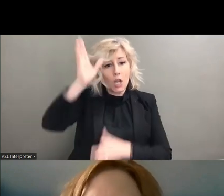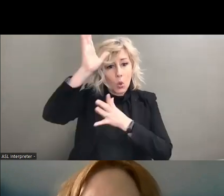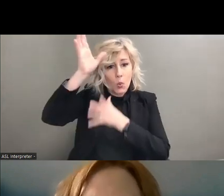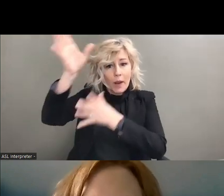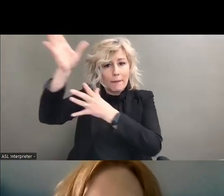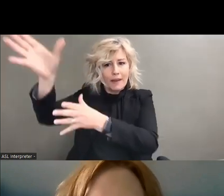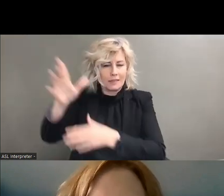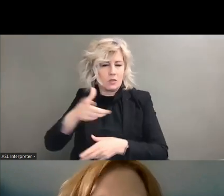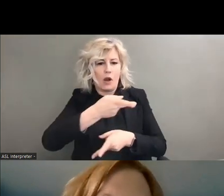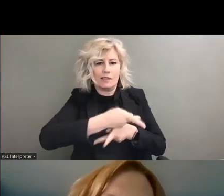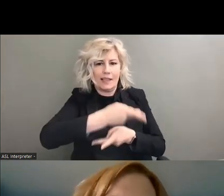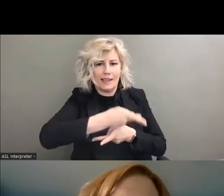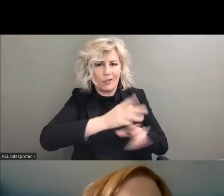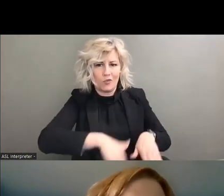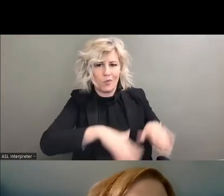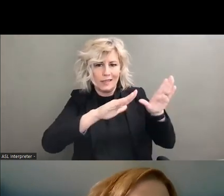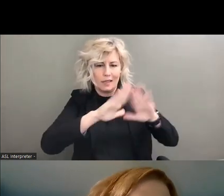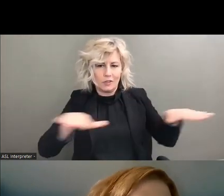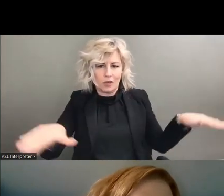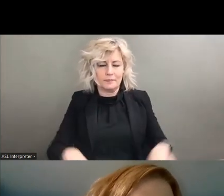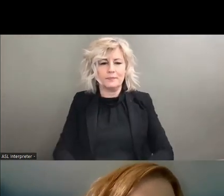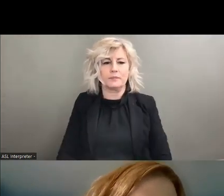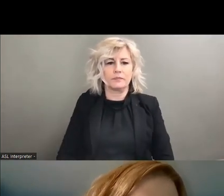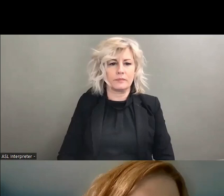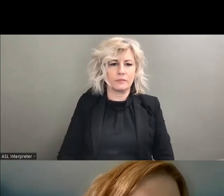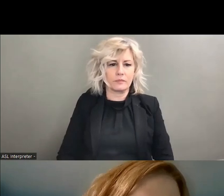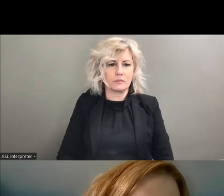are taking care of the child. Next slide.